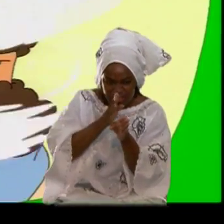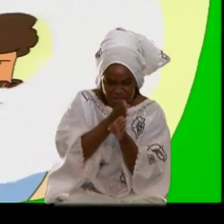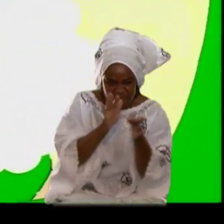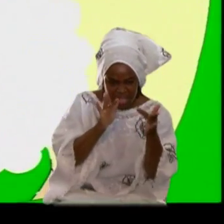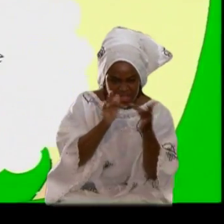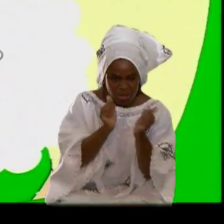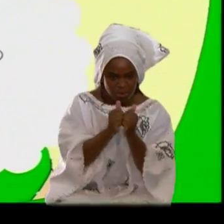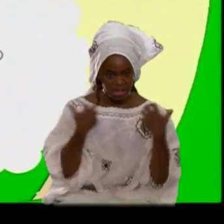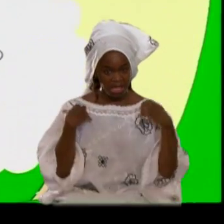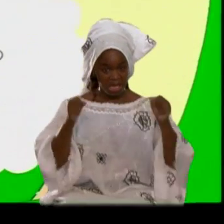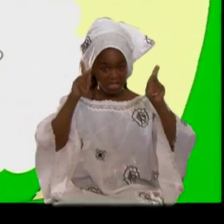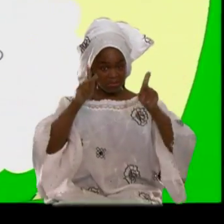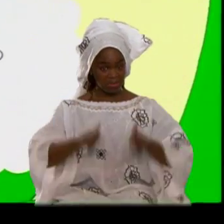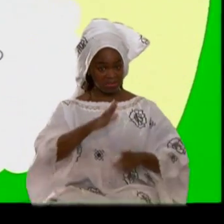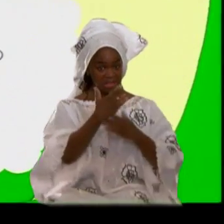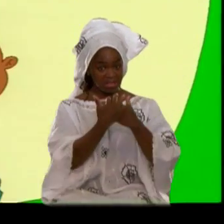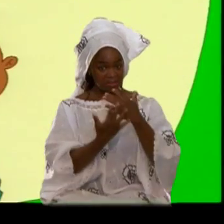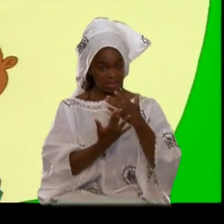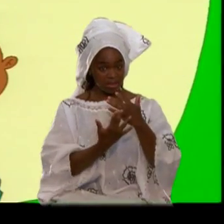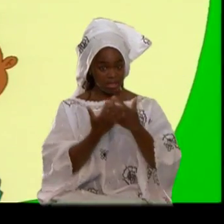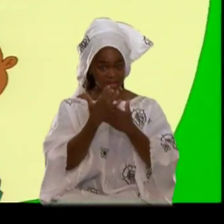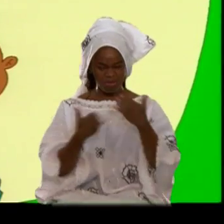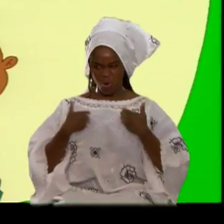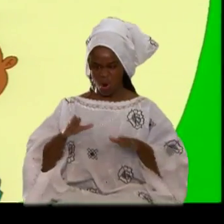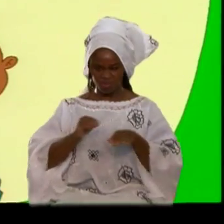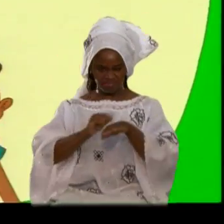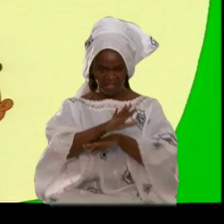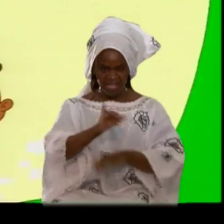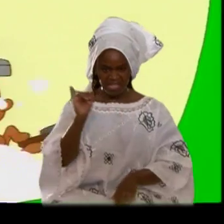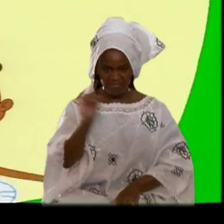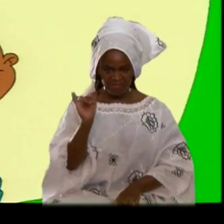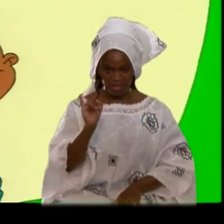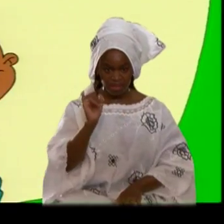is the direct contact between a healthy person's blood and blood I've already infected.